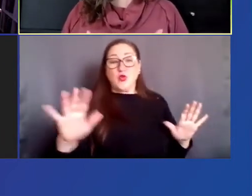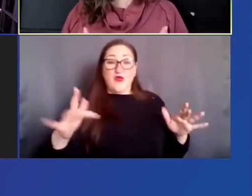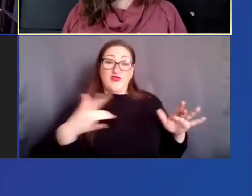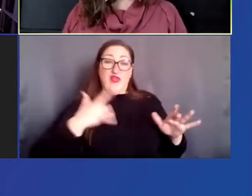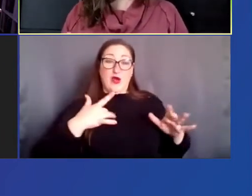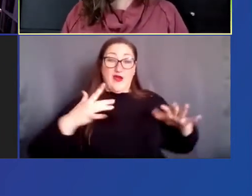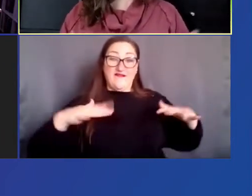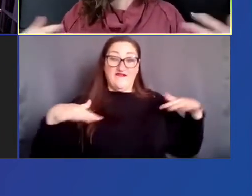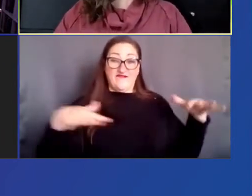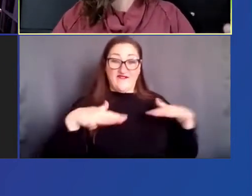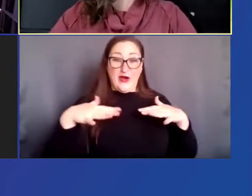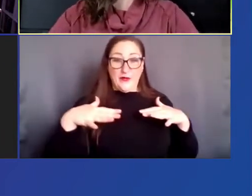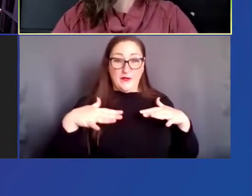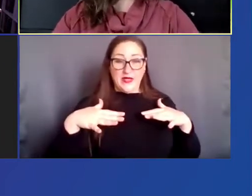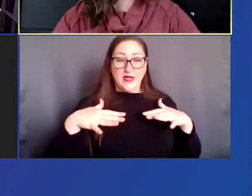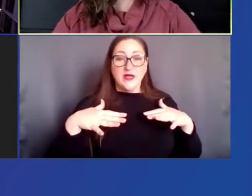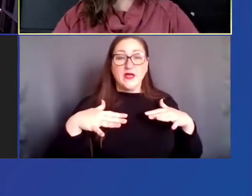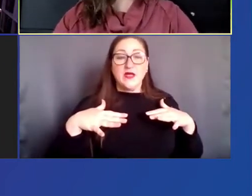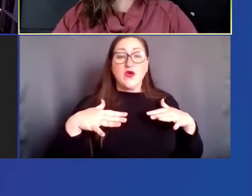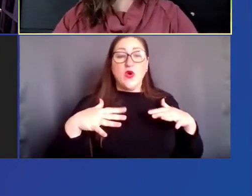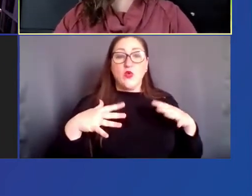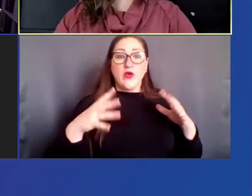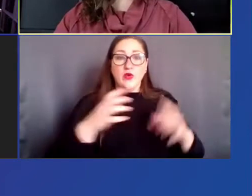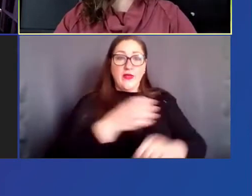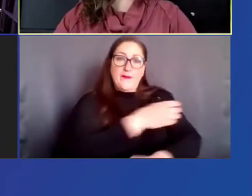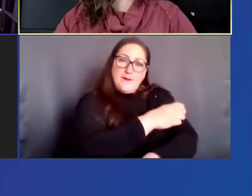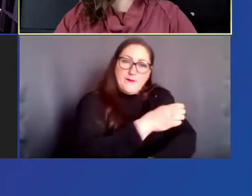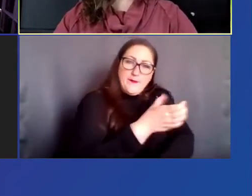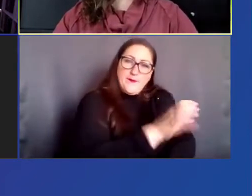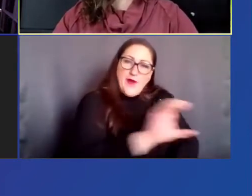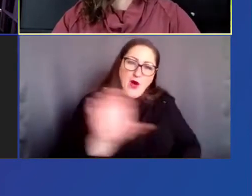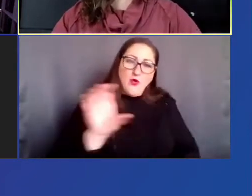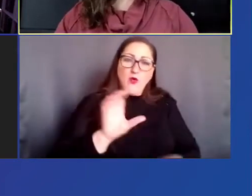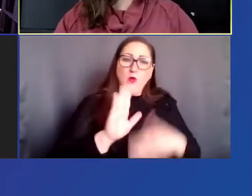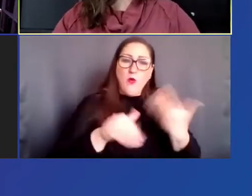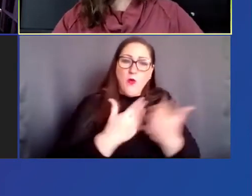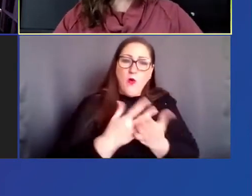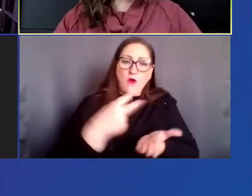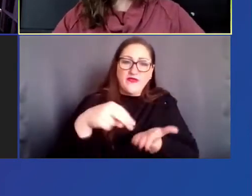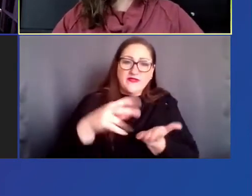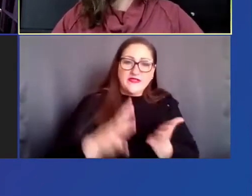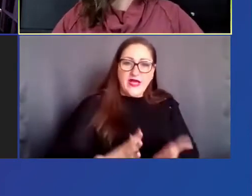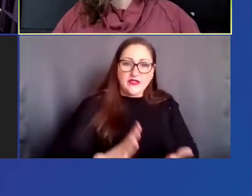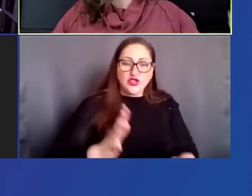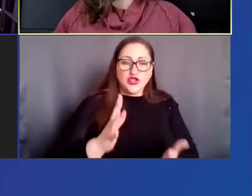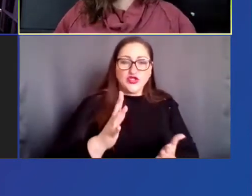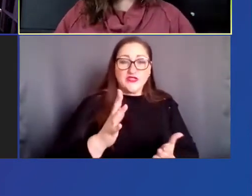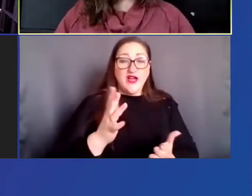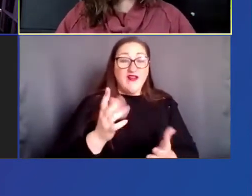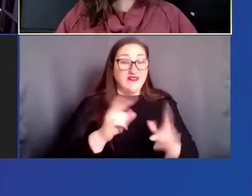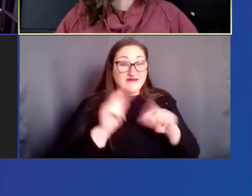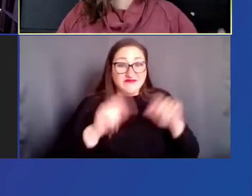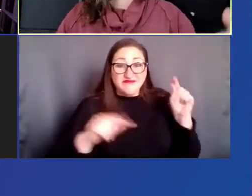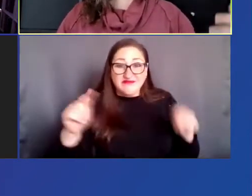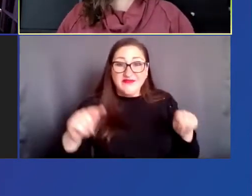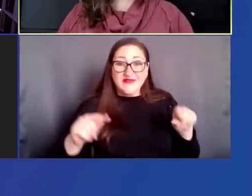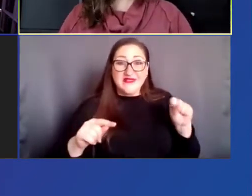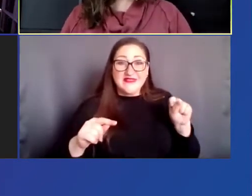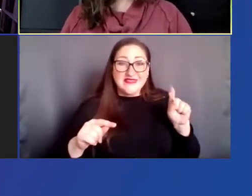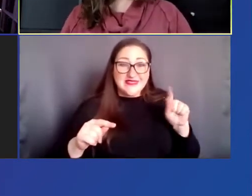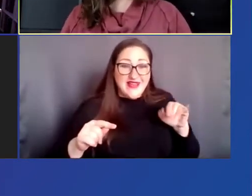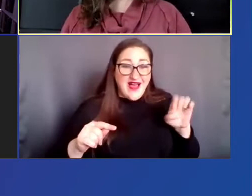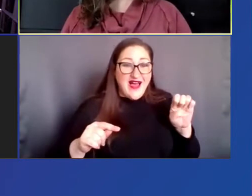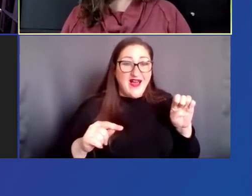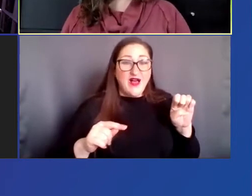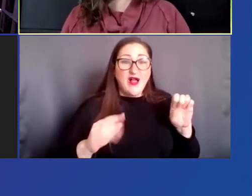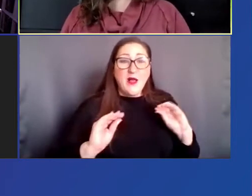could really just put the power in the dancer's hands of every single style, placement,